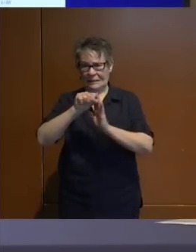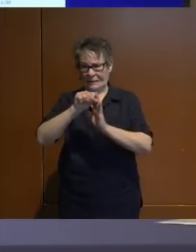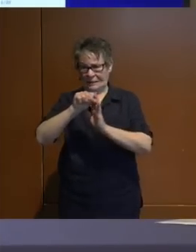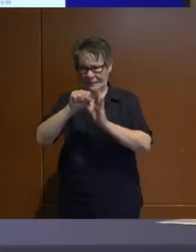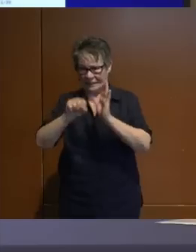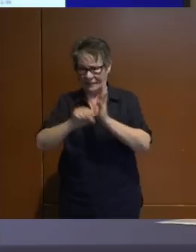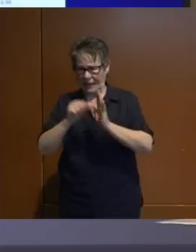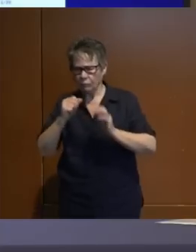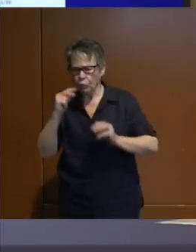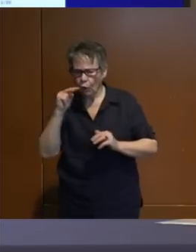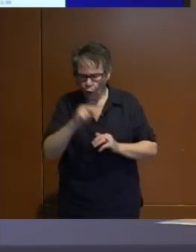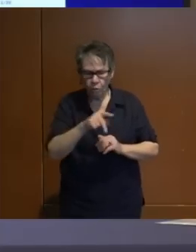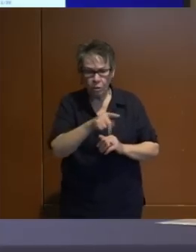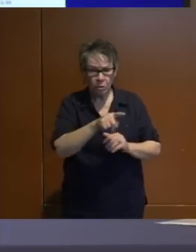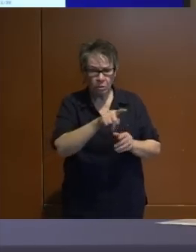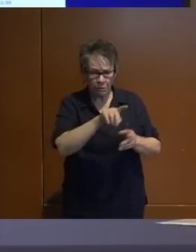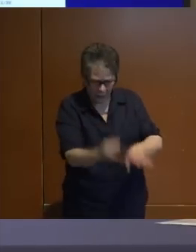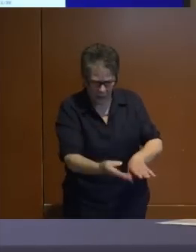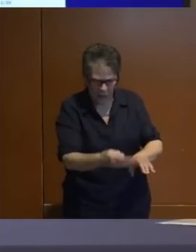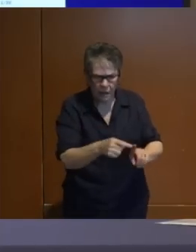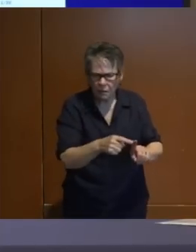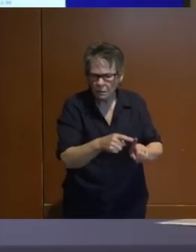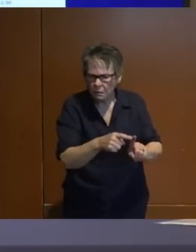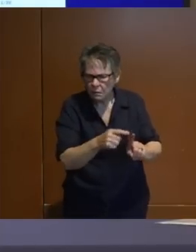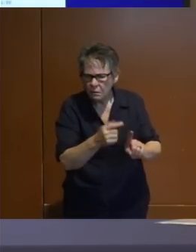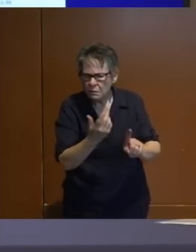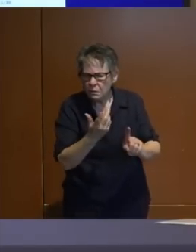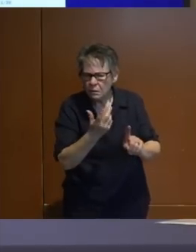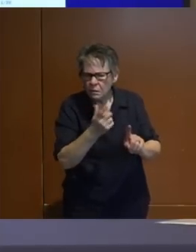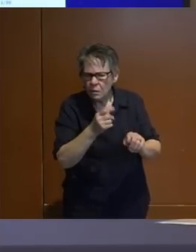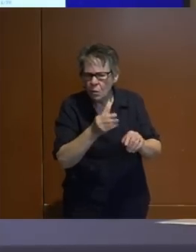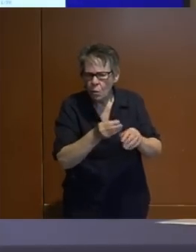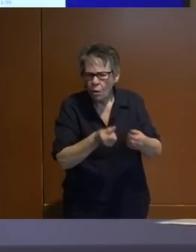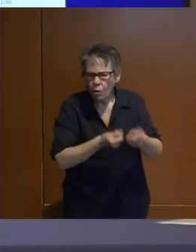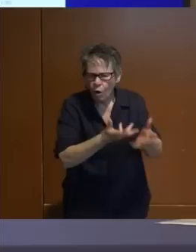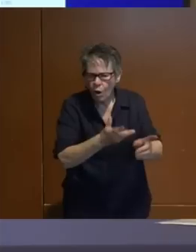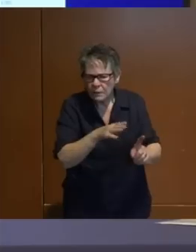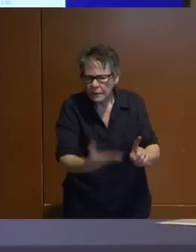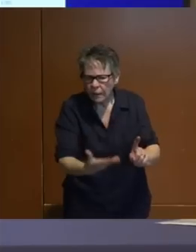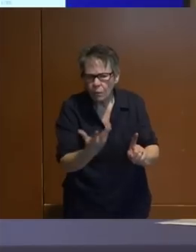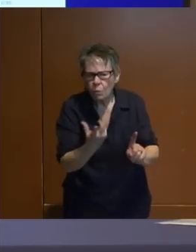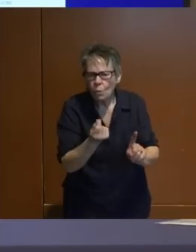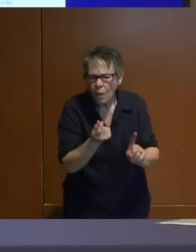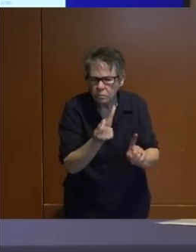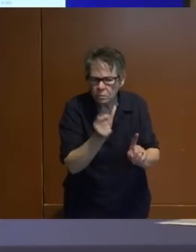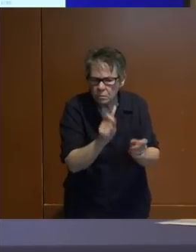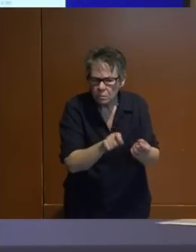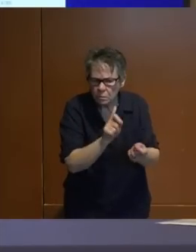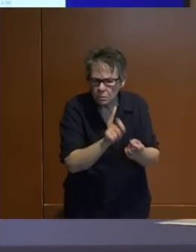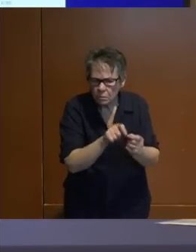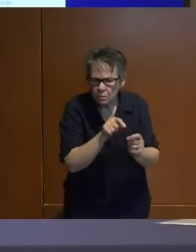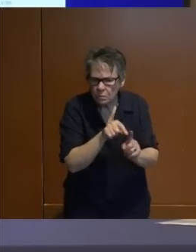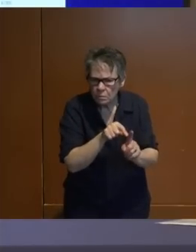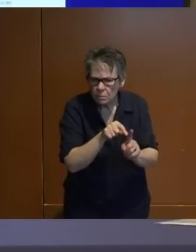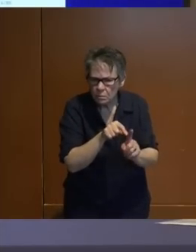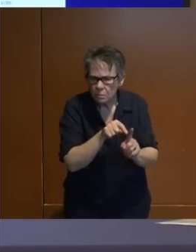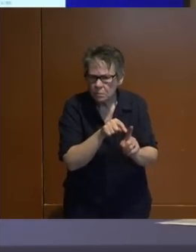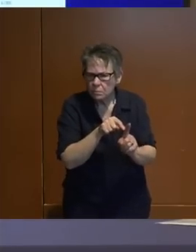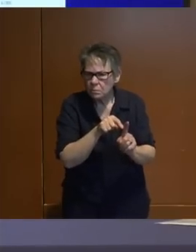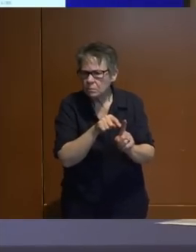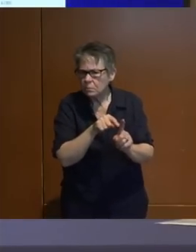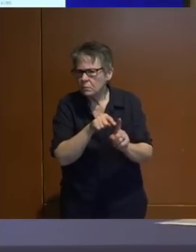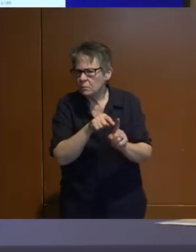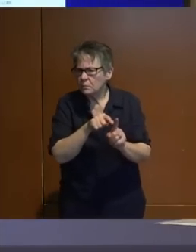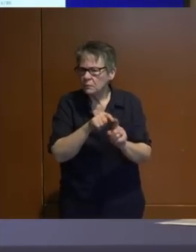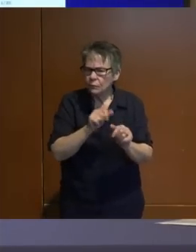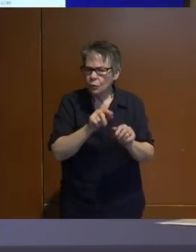So let's acknowledge the precious lives lost and keep them in our prayers, and God